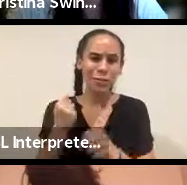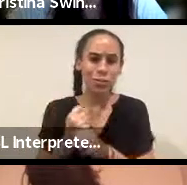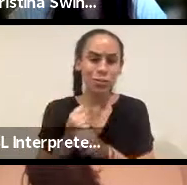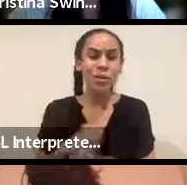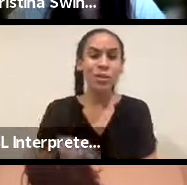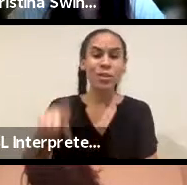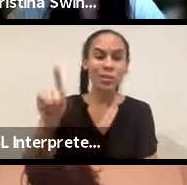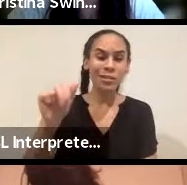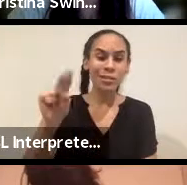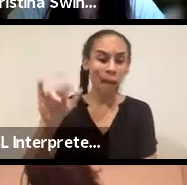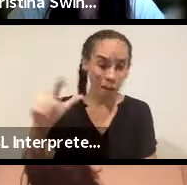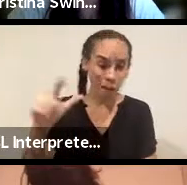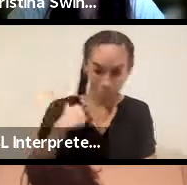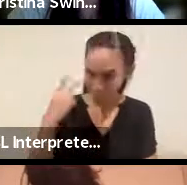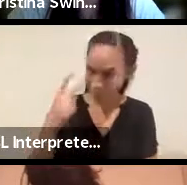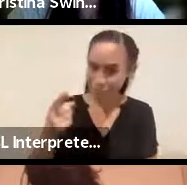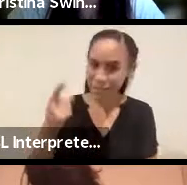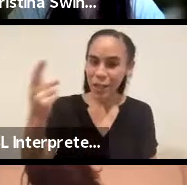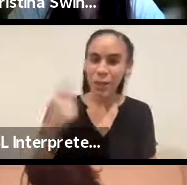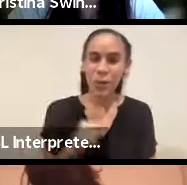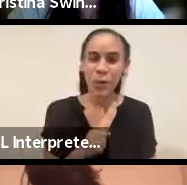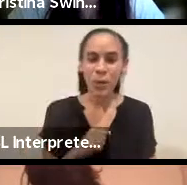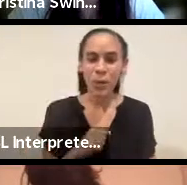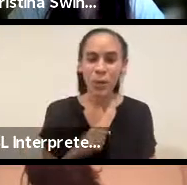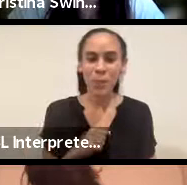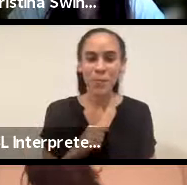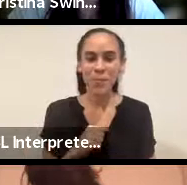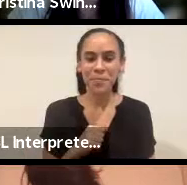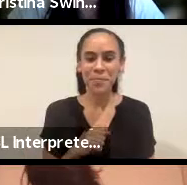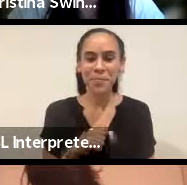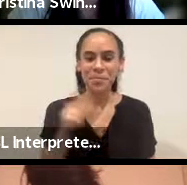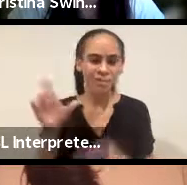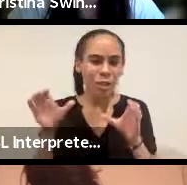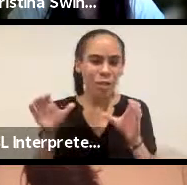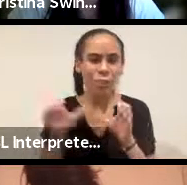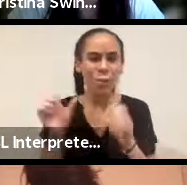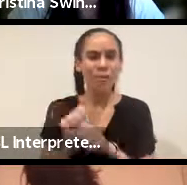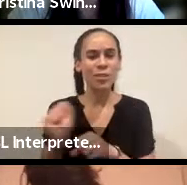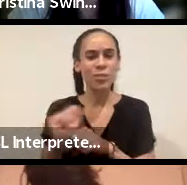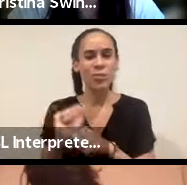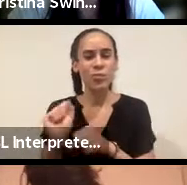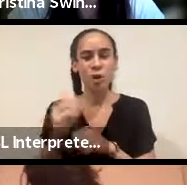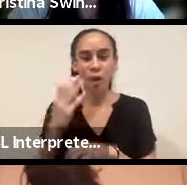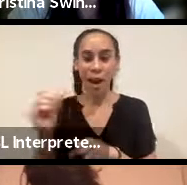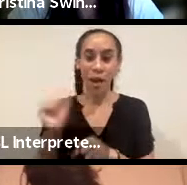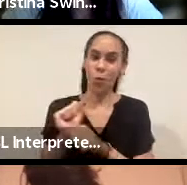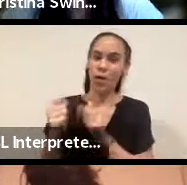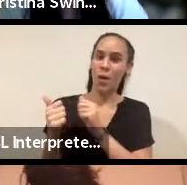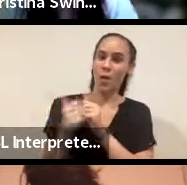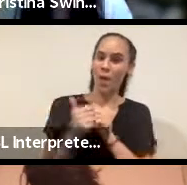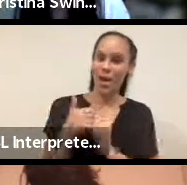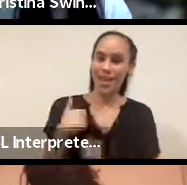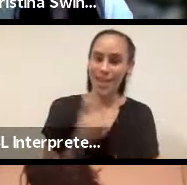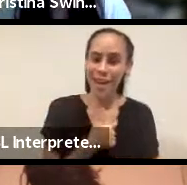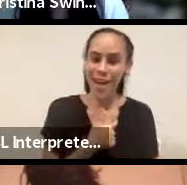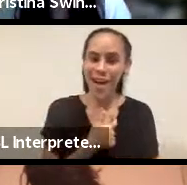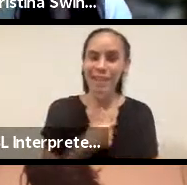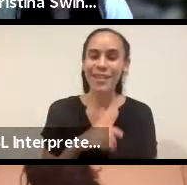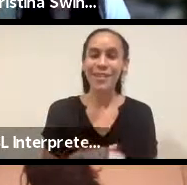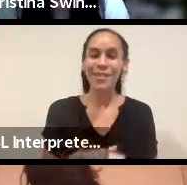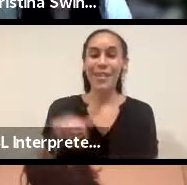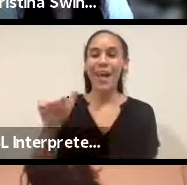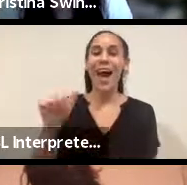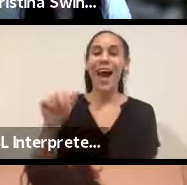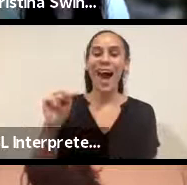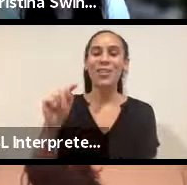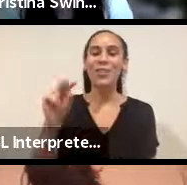Daniel, I see you doing this work and also working with us along the way, and Antonia now as